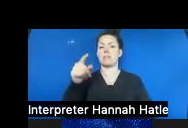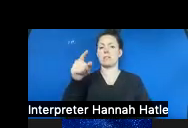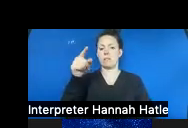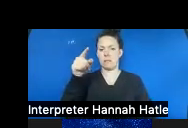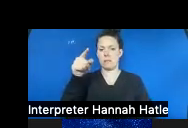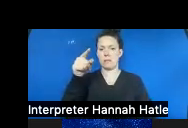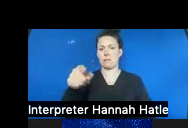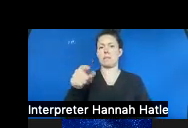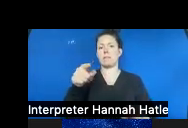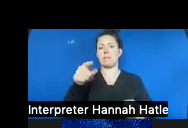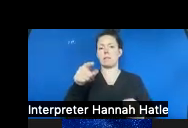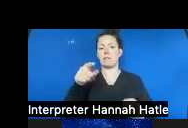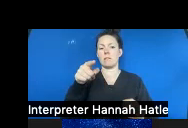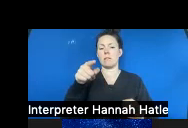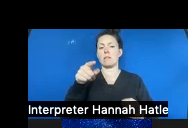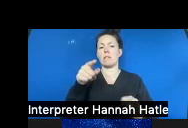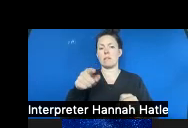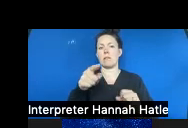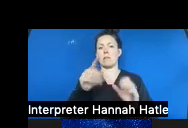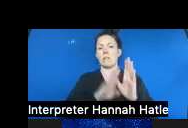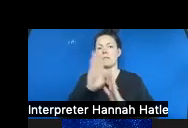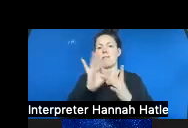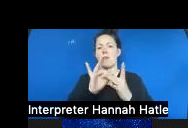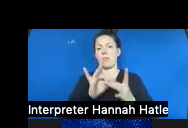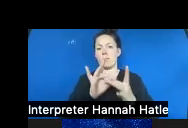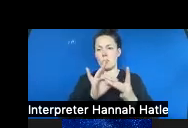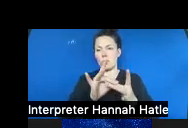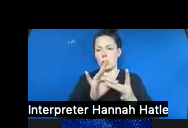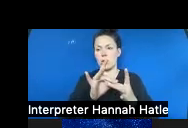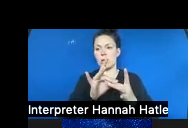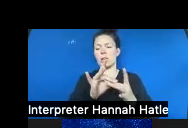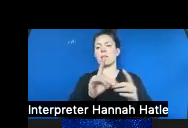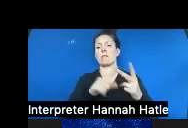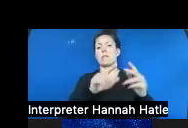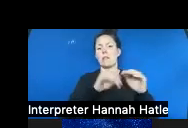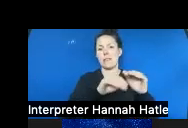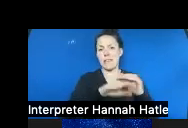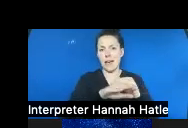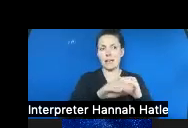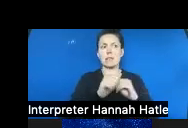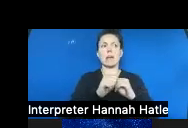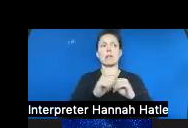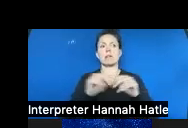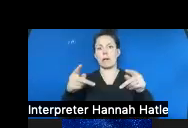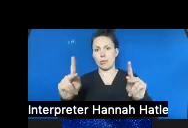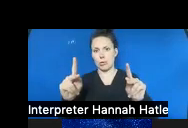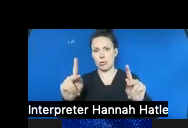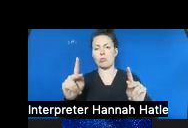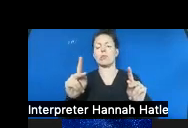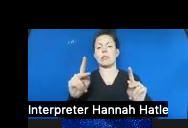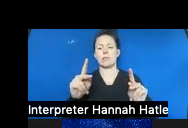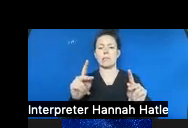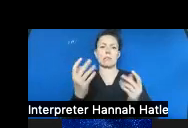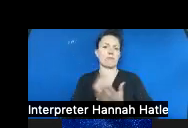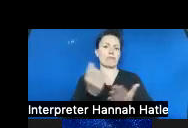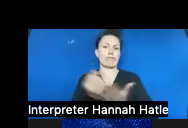harbor navigators wherever you are. Build that relationship. The access and opportunities are amazing.